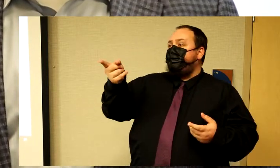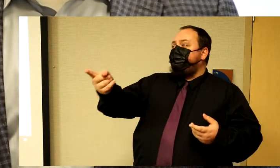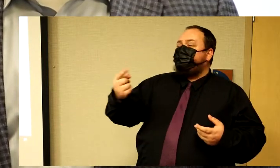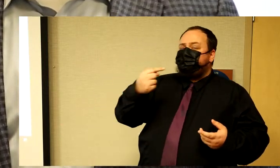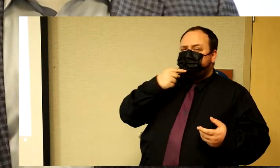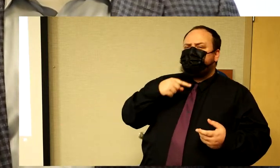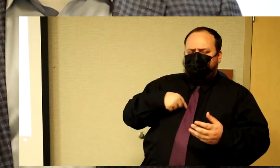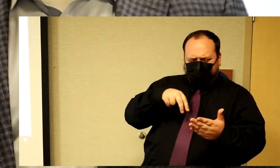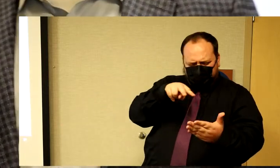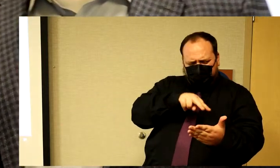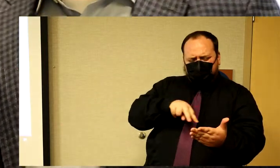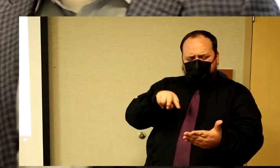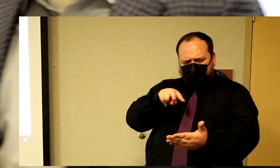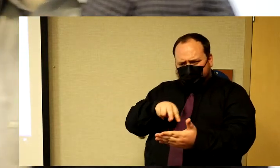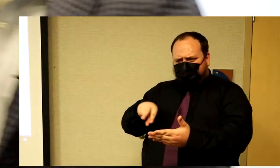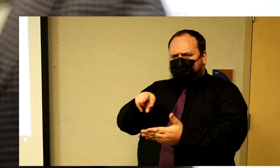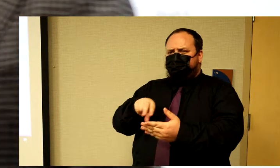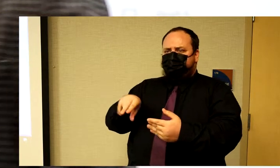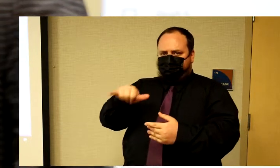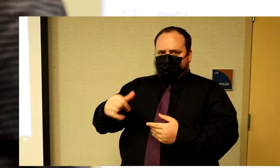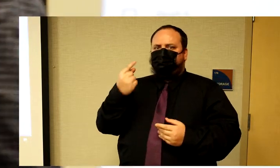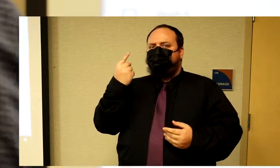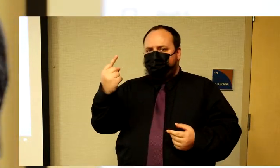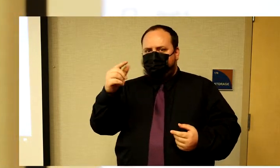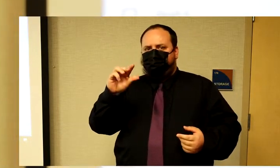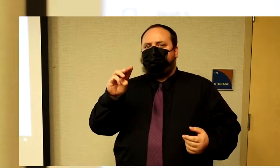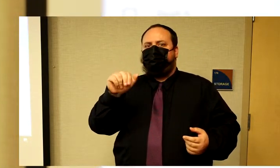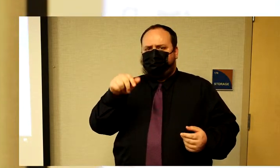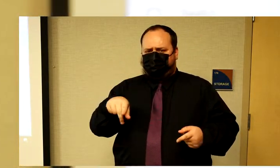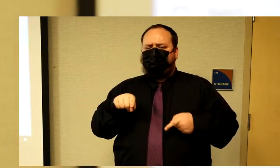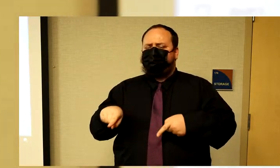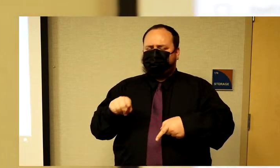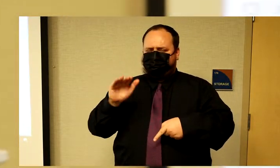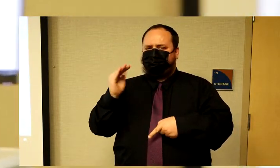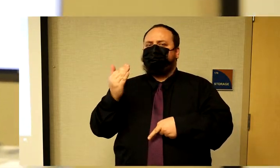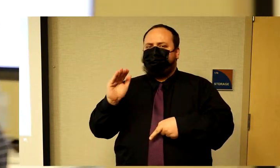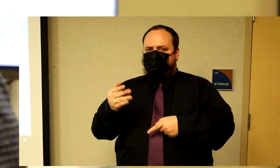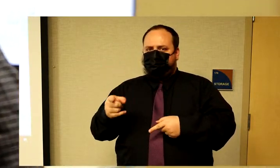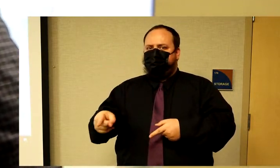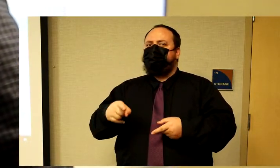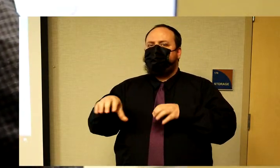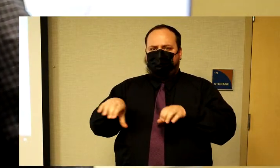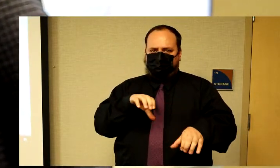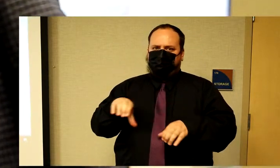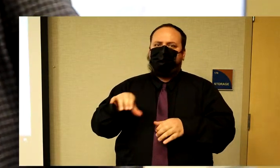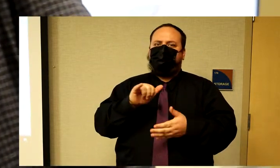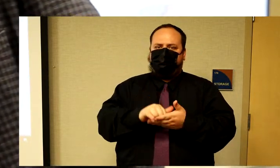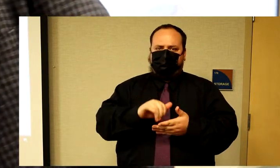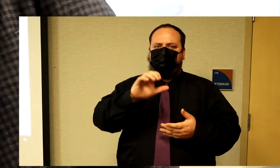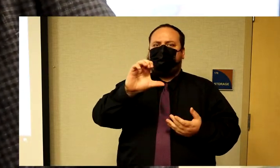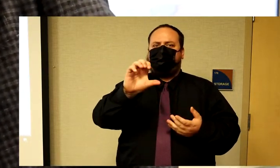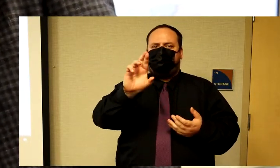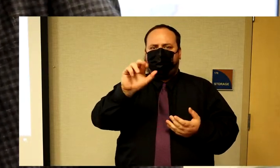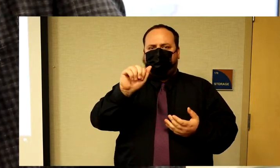that I thought did that, unfortunately. I think it was map number 4.